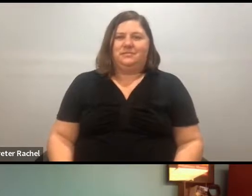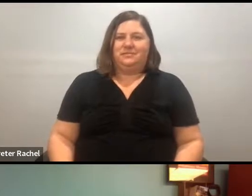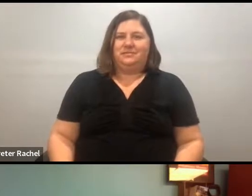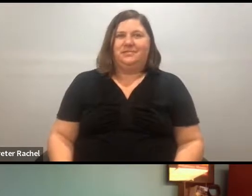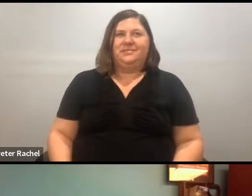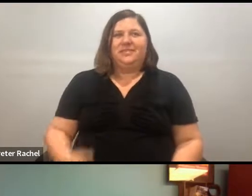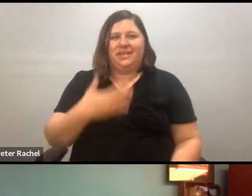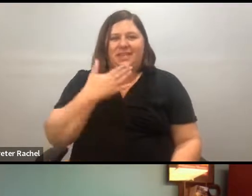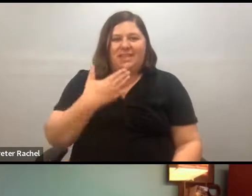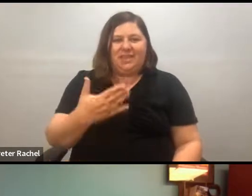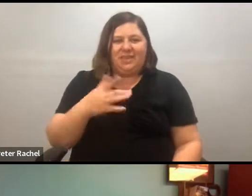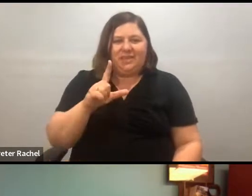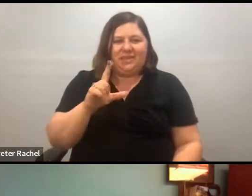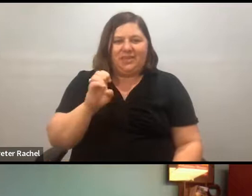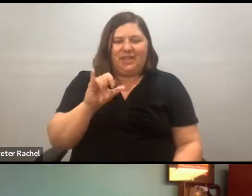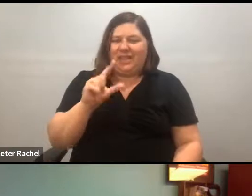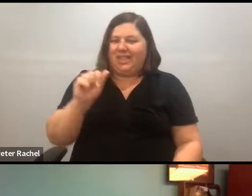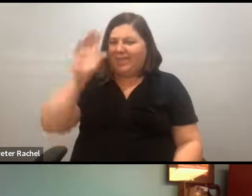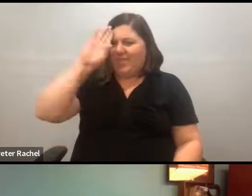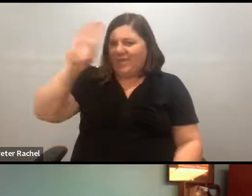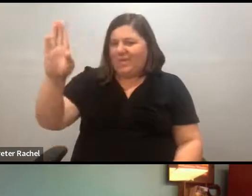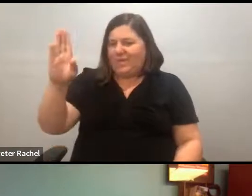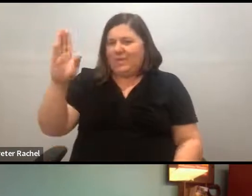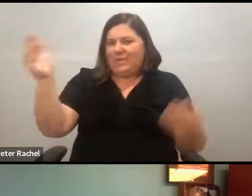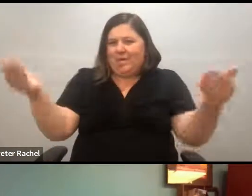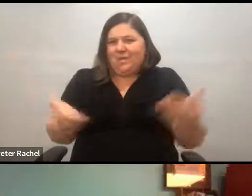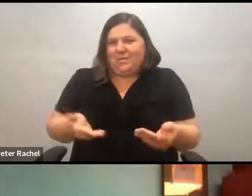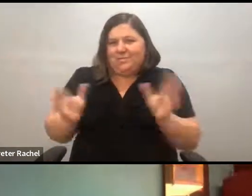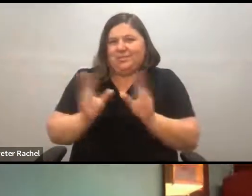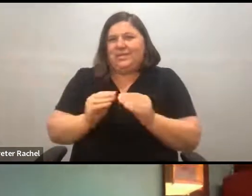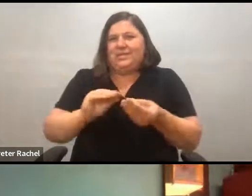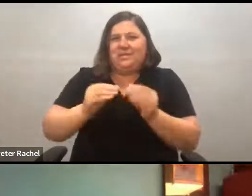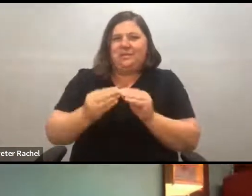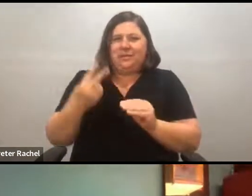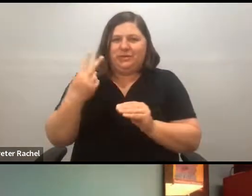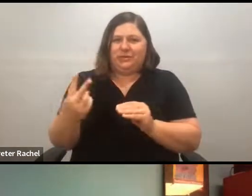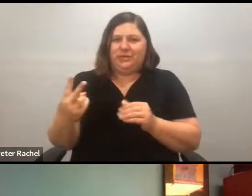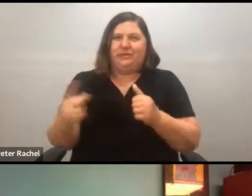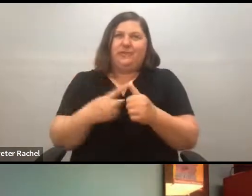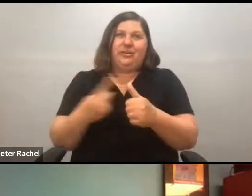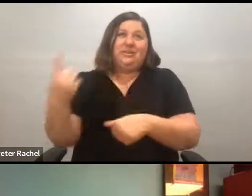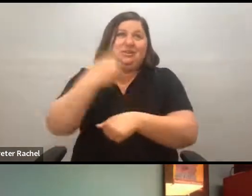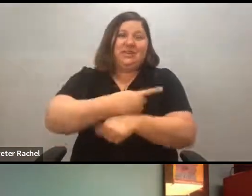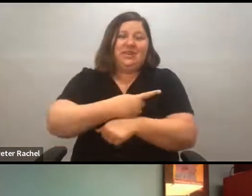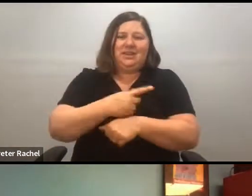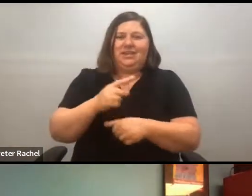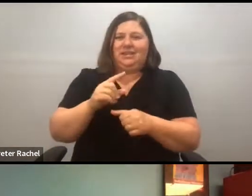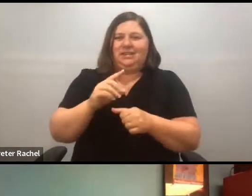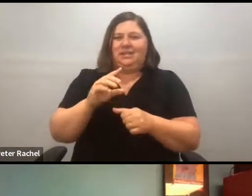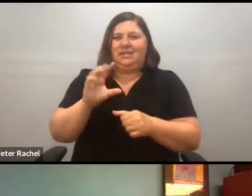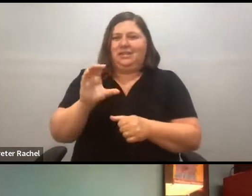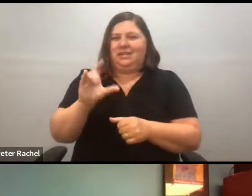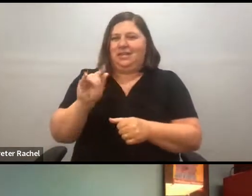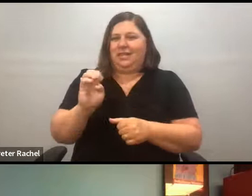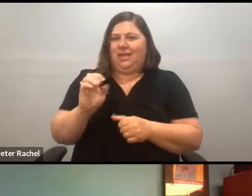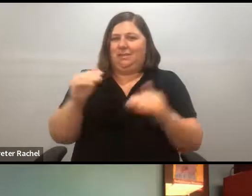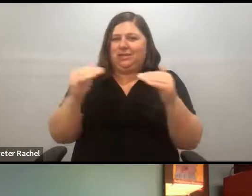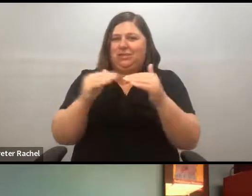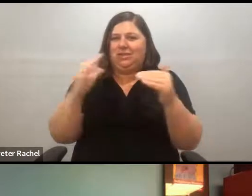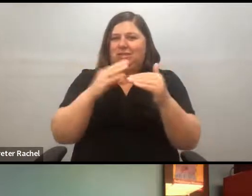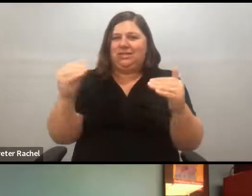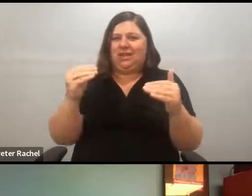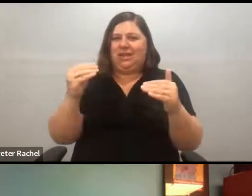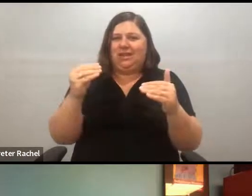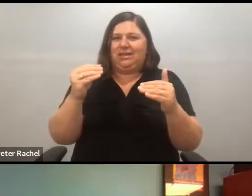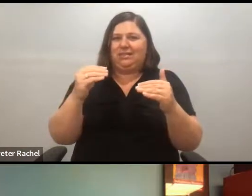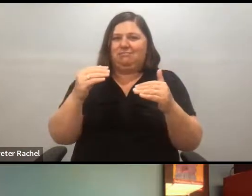Thank you, Leila. Hi, everyone, and welcome to session two of day one, Climate Justice and Indigenous